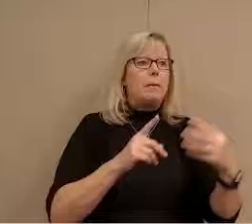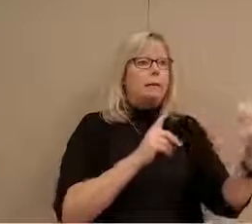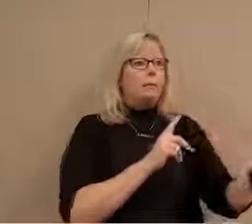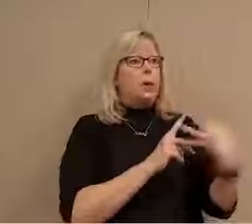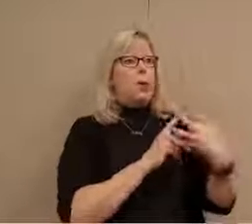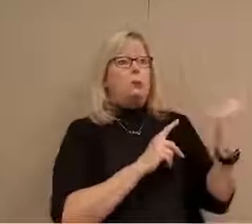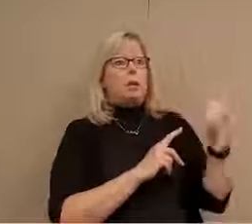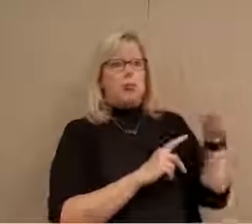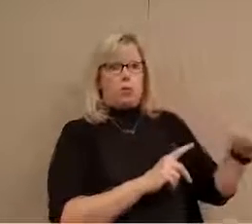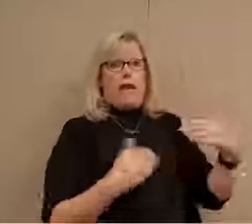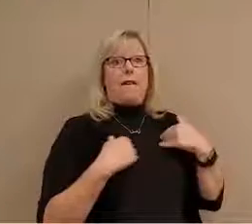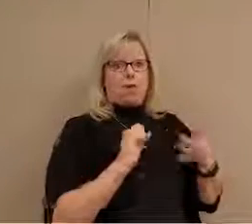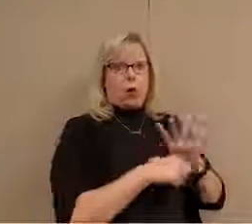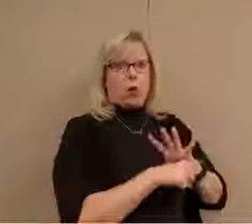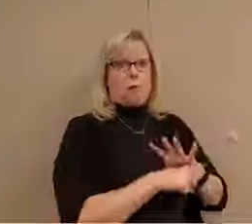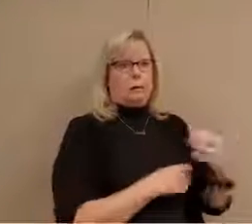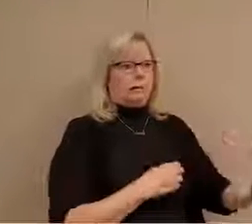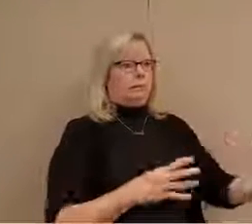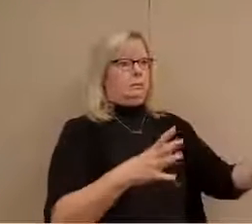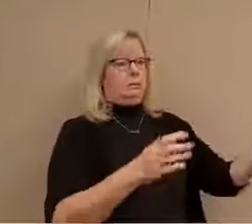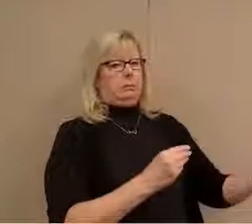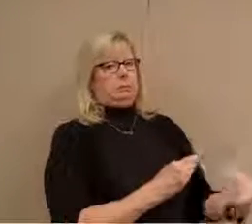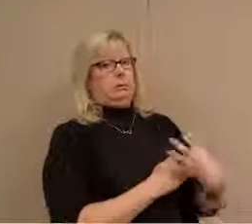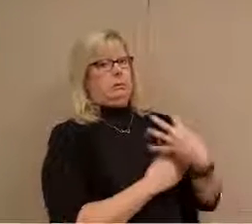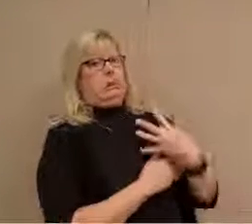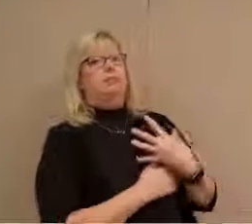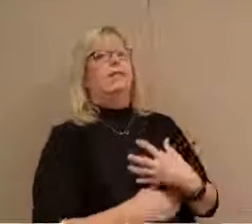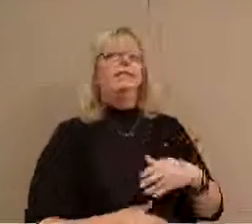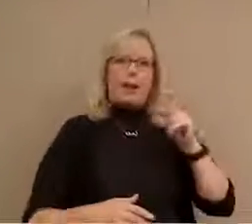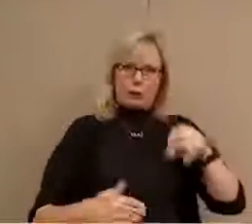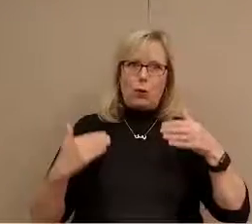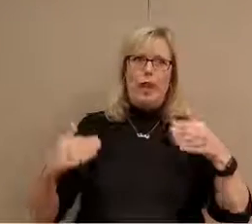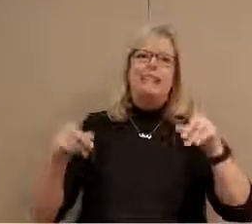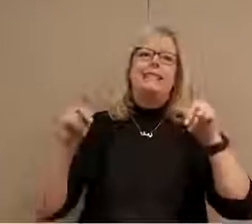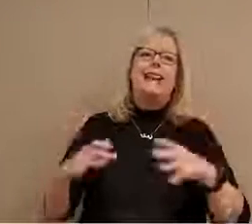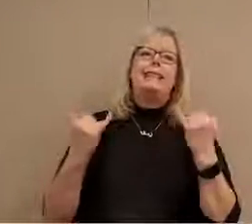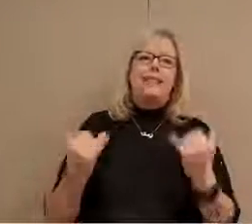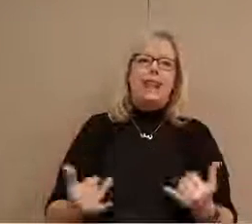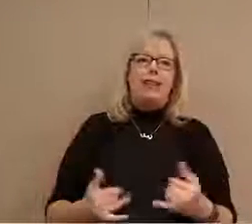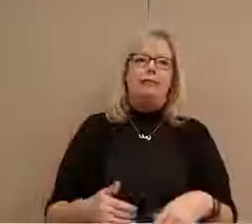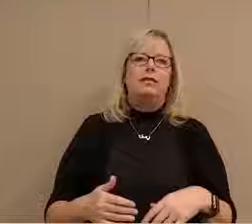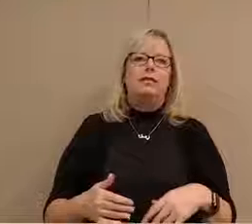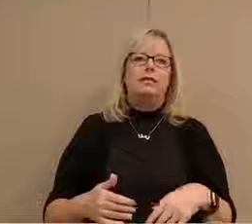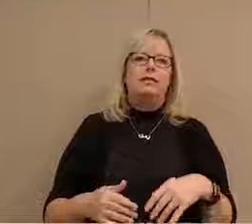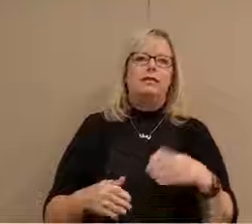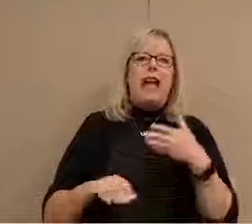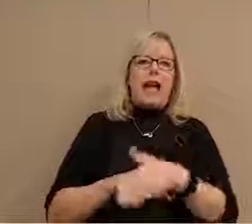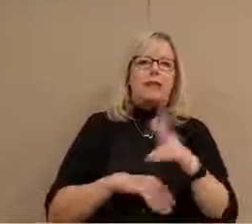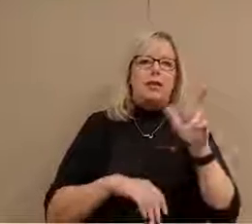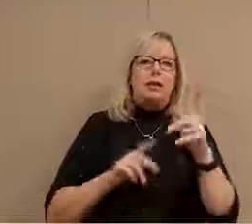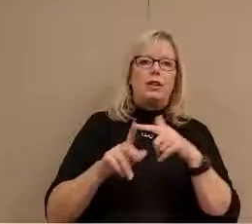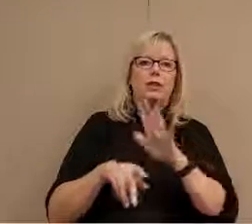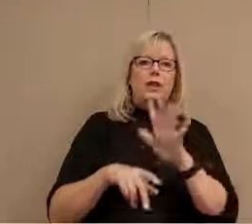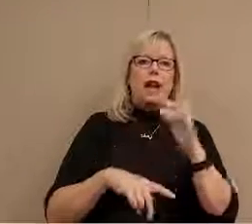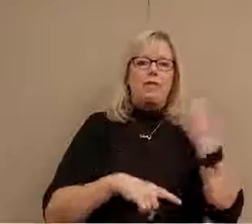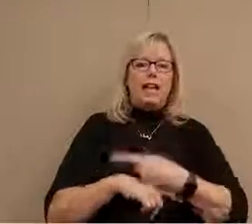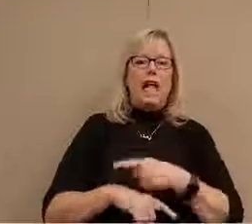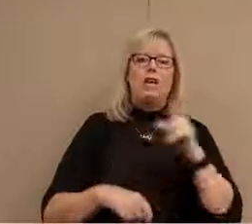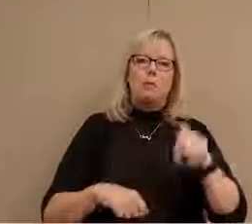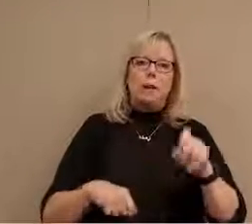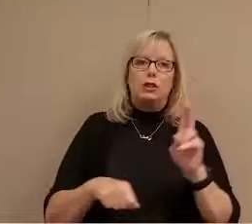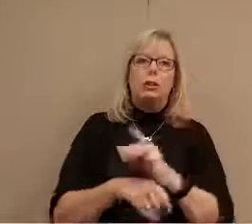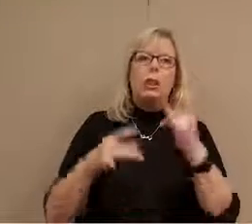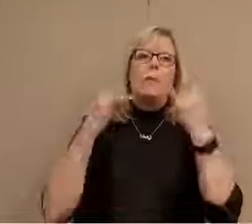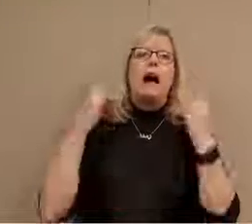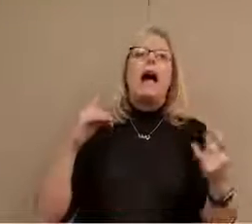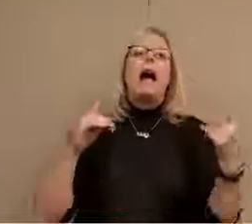exposure to someone who is COVID positive or you believe is COVID positive, they recommend the testing at 3 to 5 days, and that you're wearing a mask in that time frame so that you're